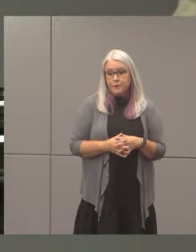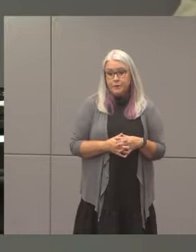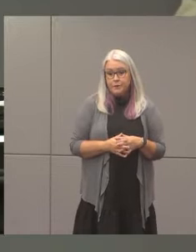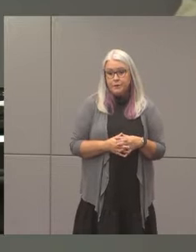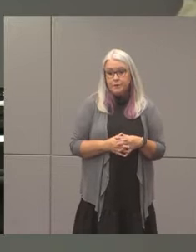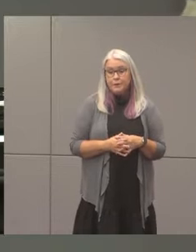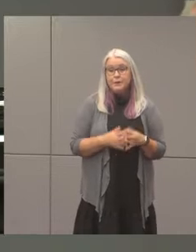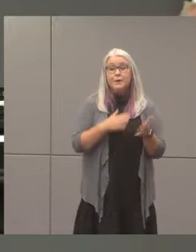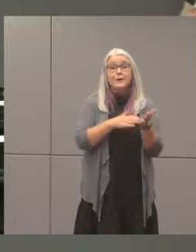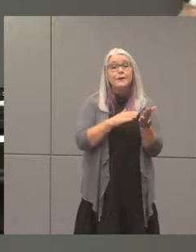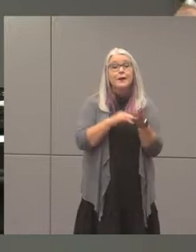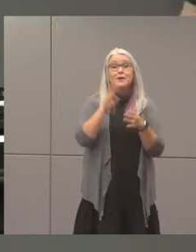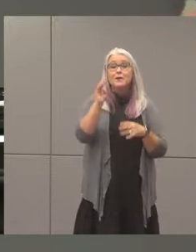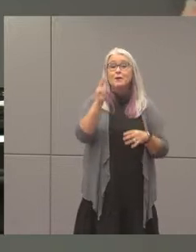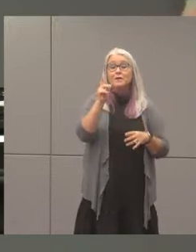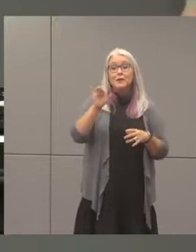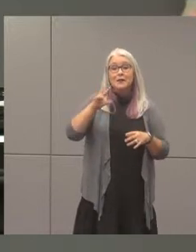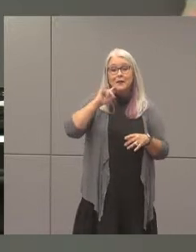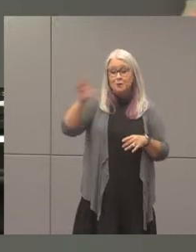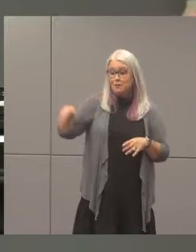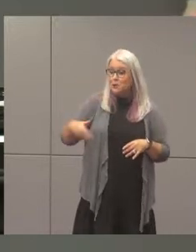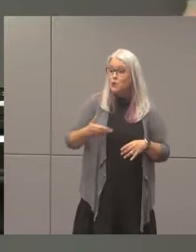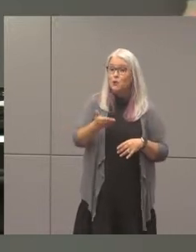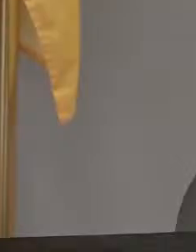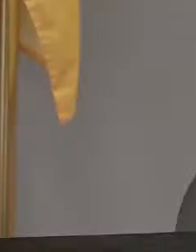Dr. Beverly, will you make the introduction?